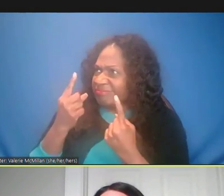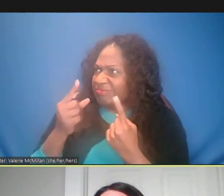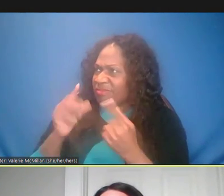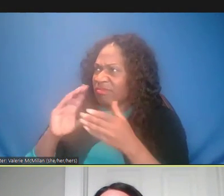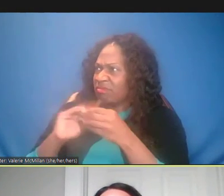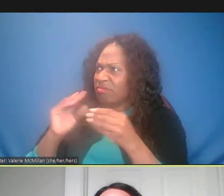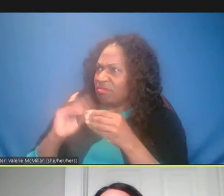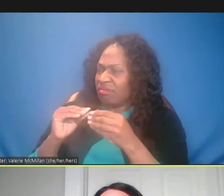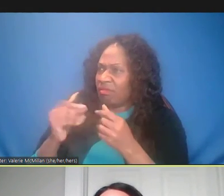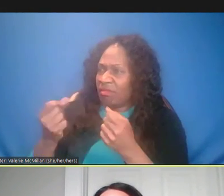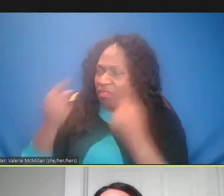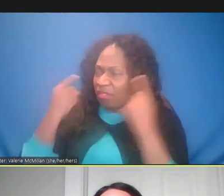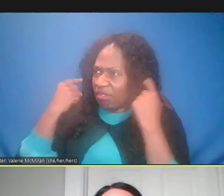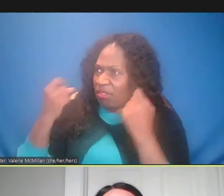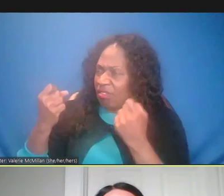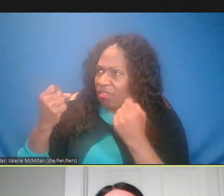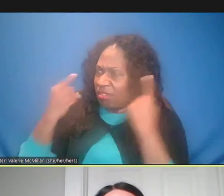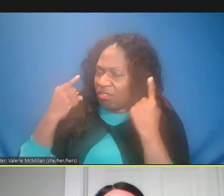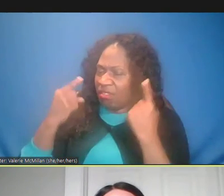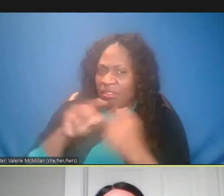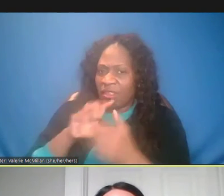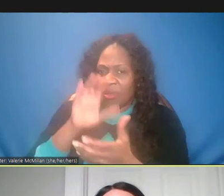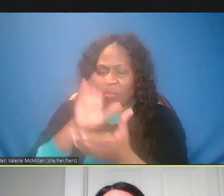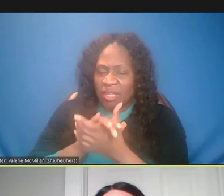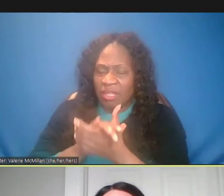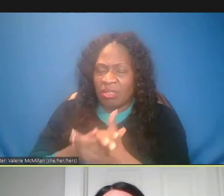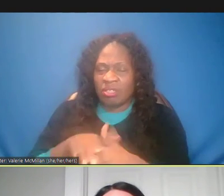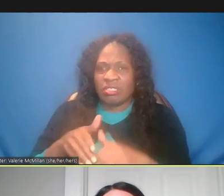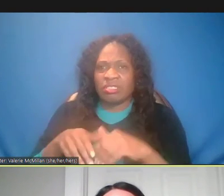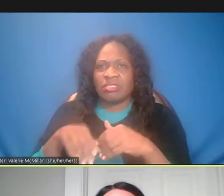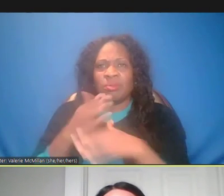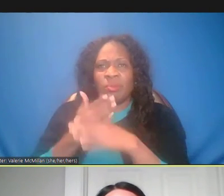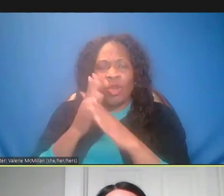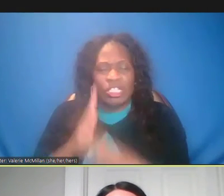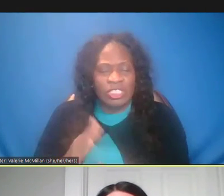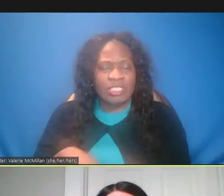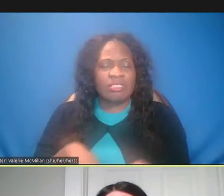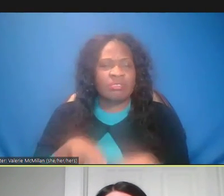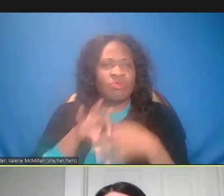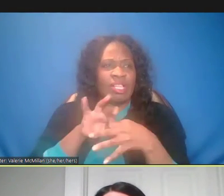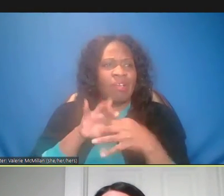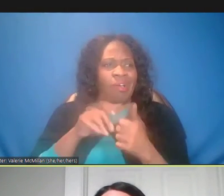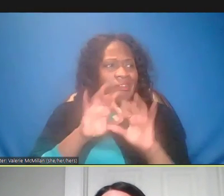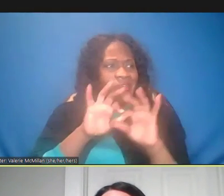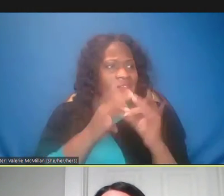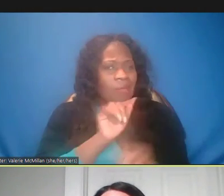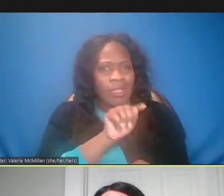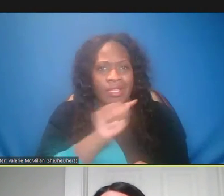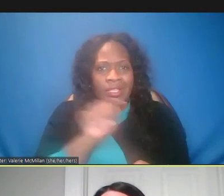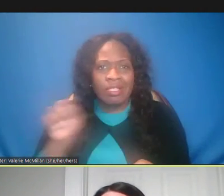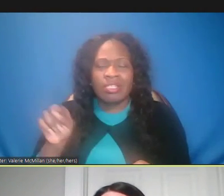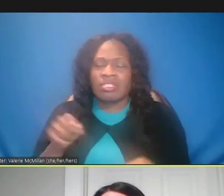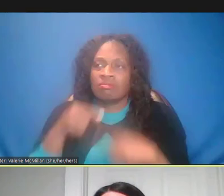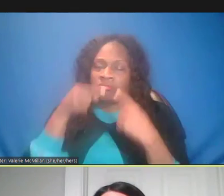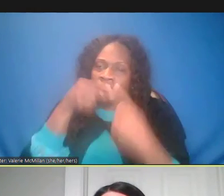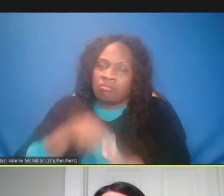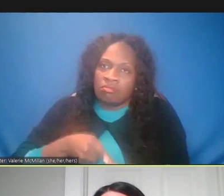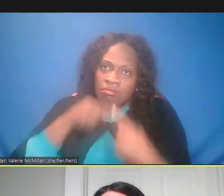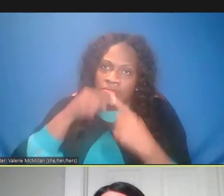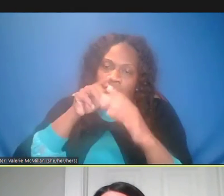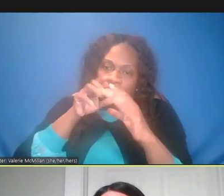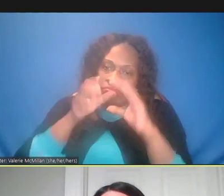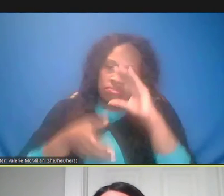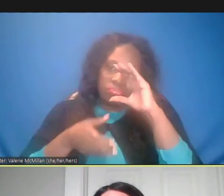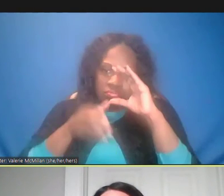saying. Marriages, partnerships, relationships with other families struggle when communication breaks